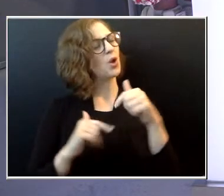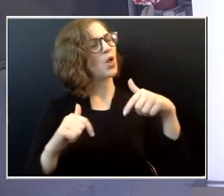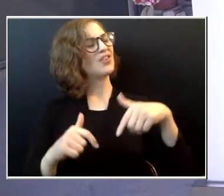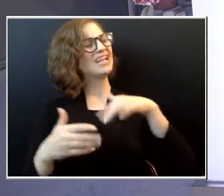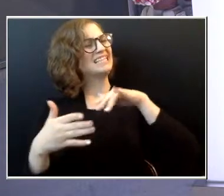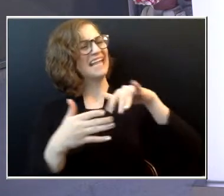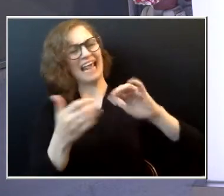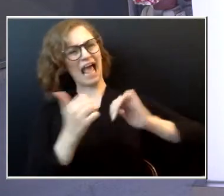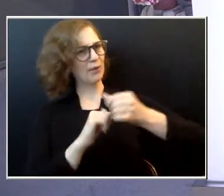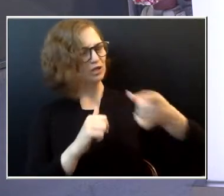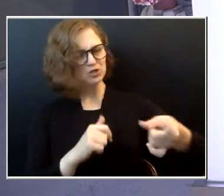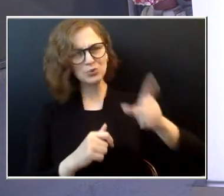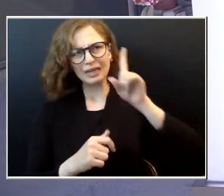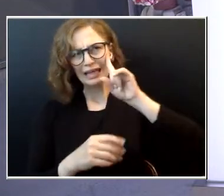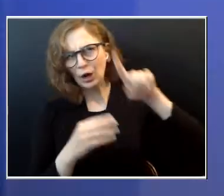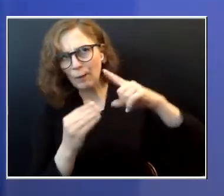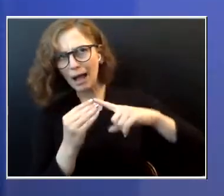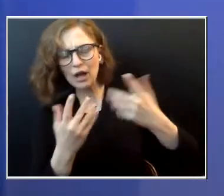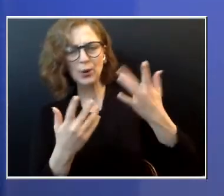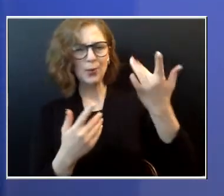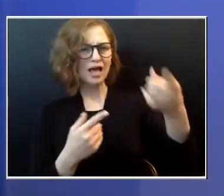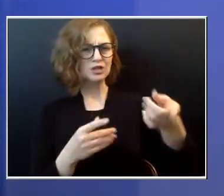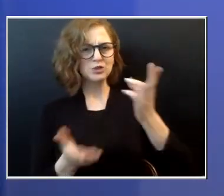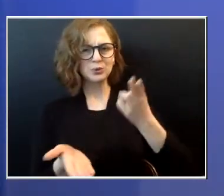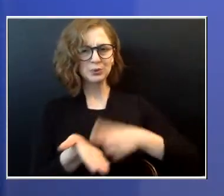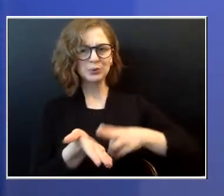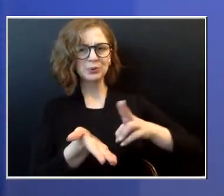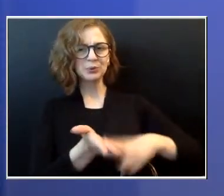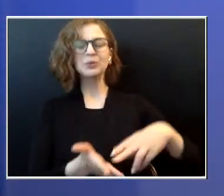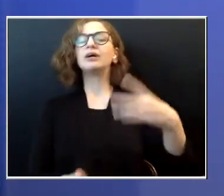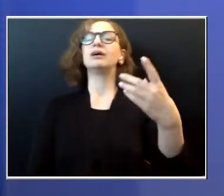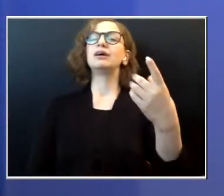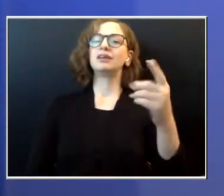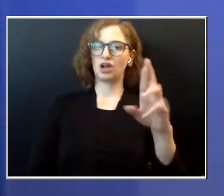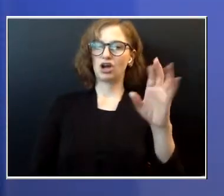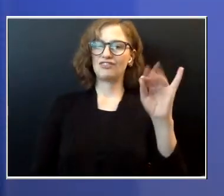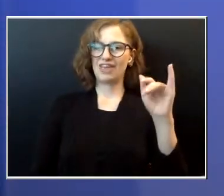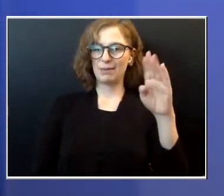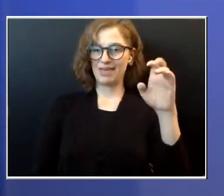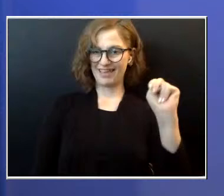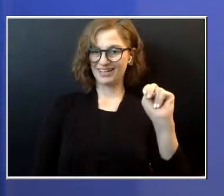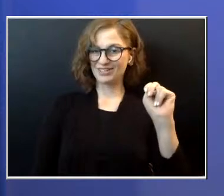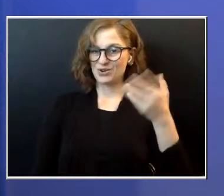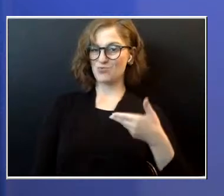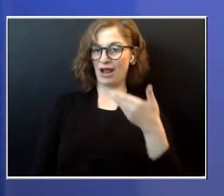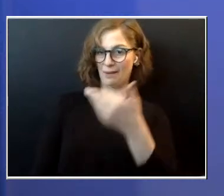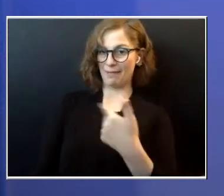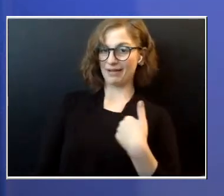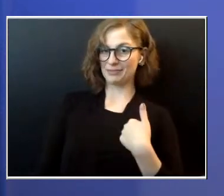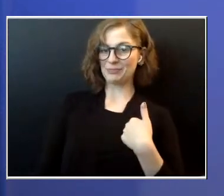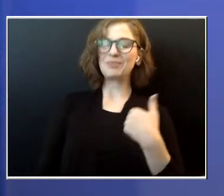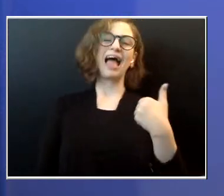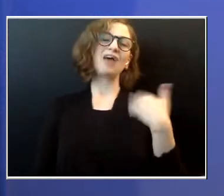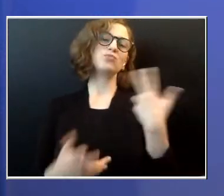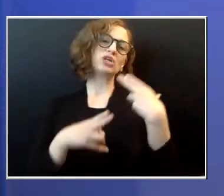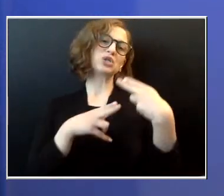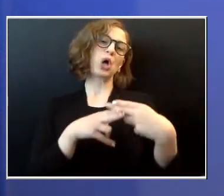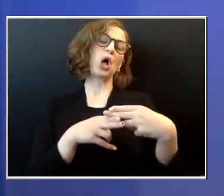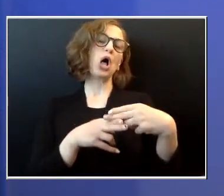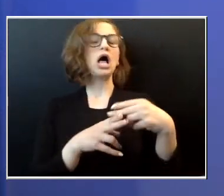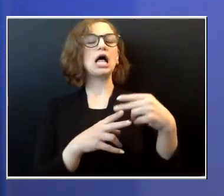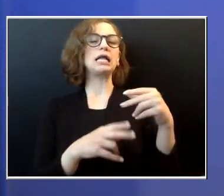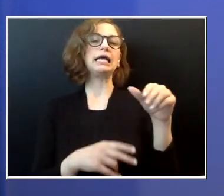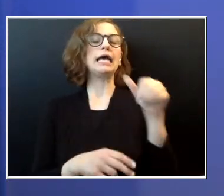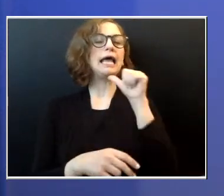in this study? Dr. Fabian recommended me for the study. I have what's called atypical hyperplasia, and she felt